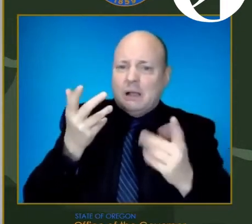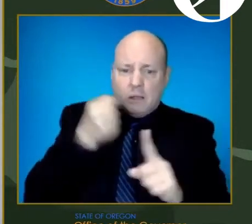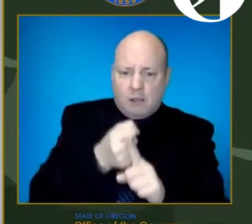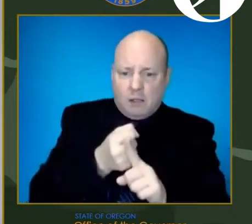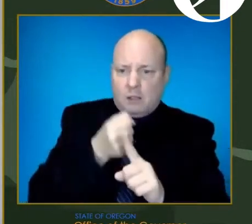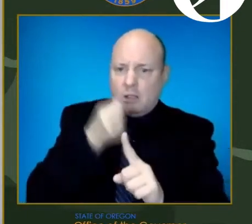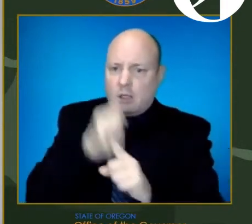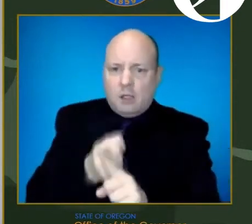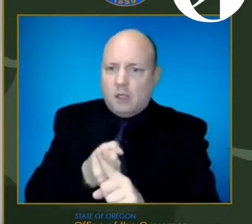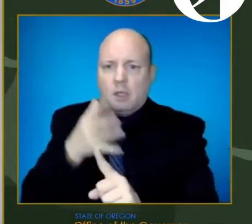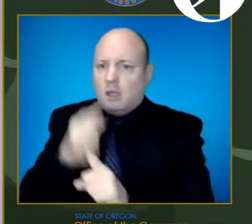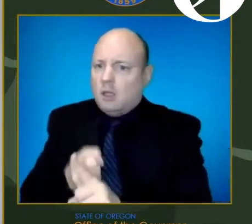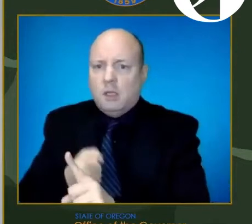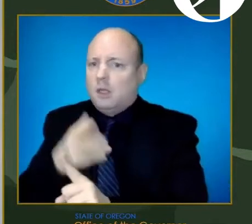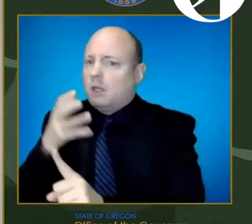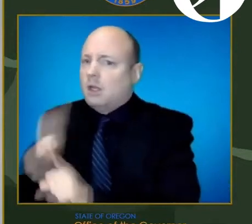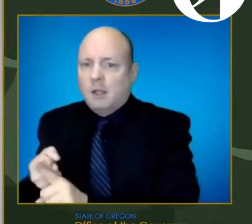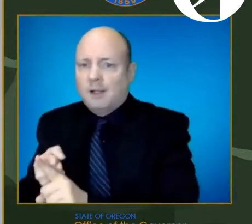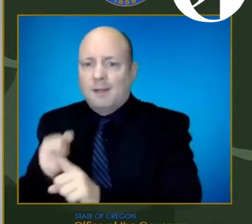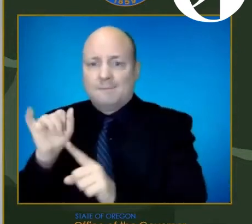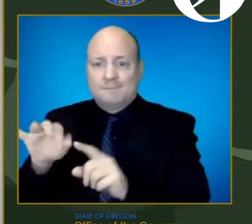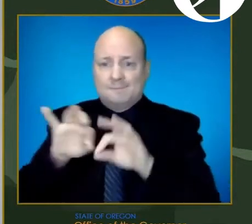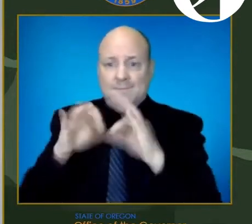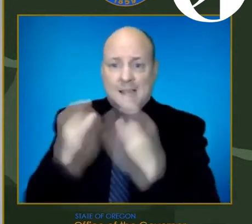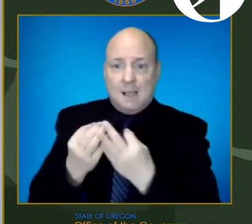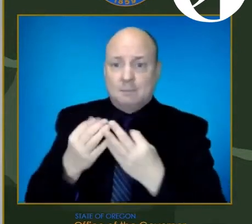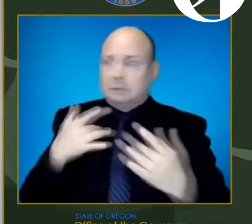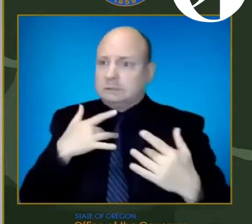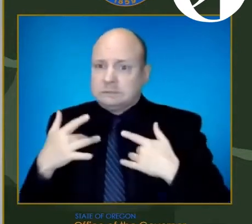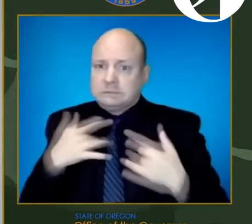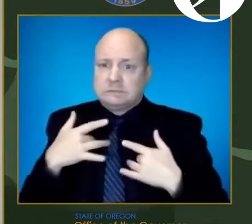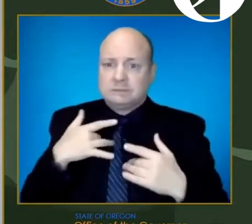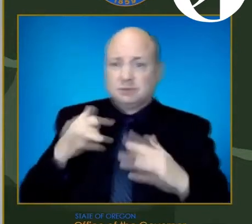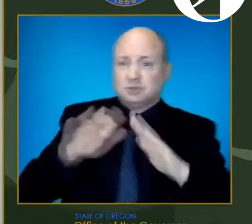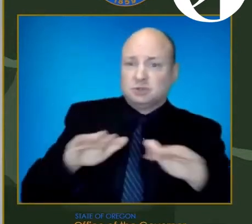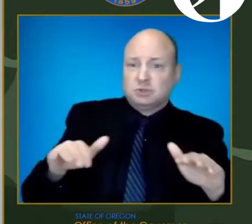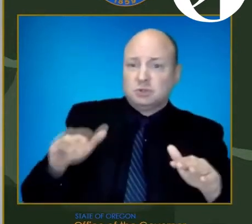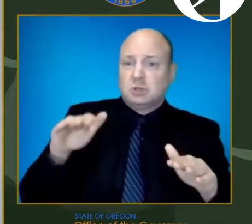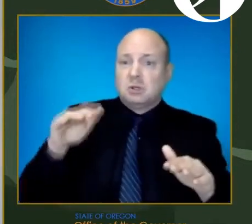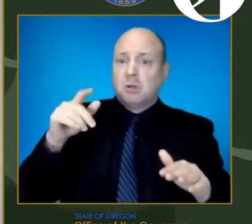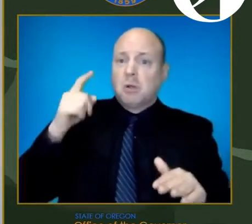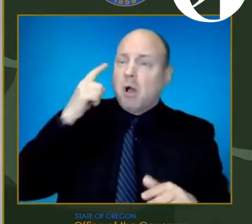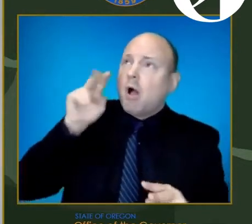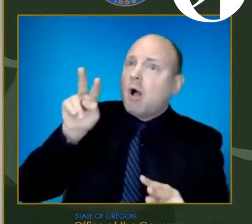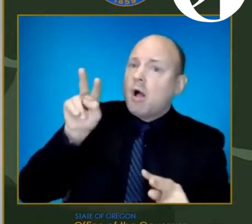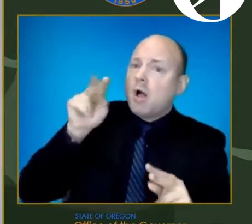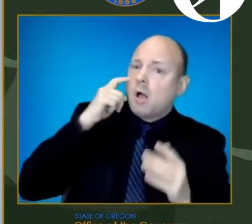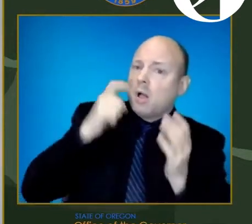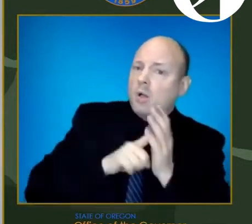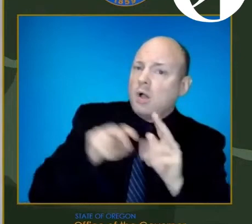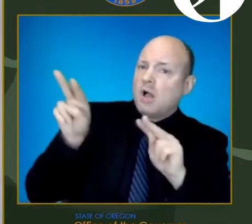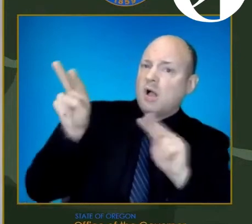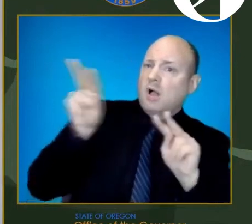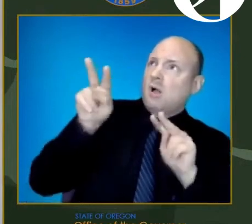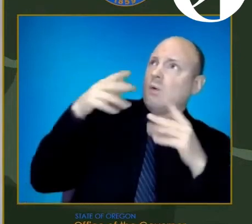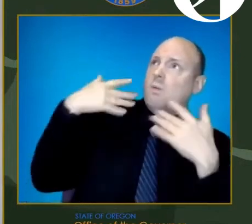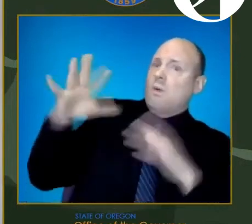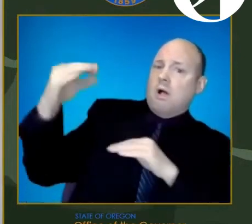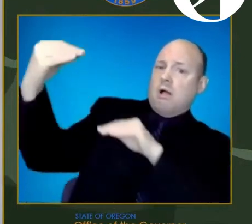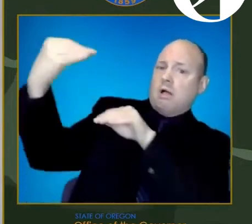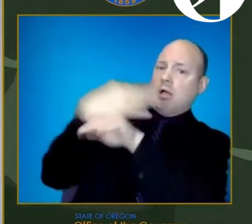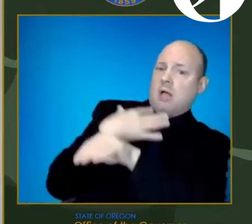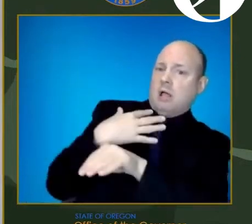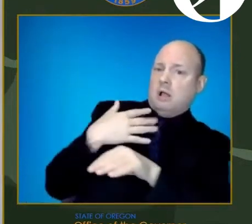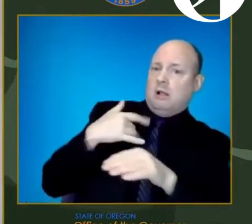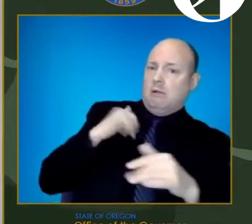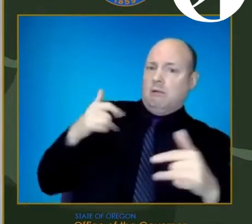anxious about. And that anxiety, kids are smart and that anxiety trickles down into kids. And so they're asking really big questions